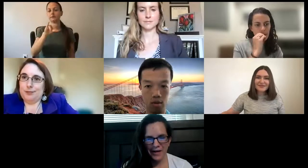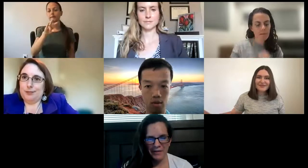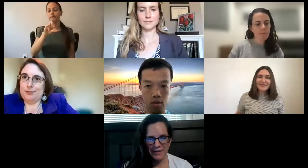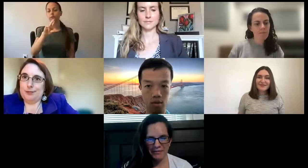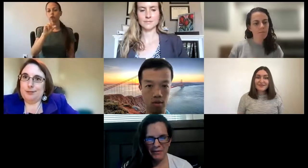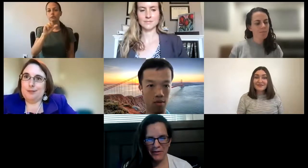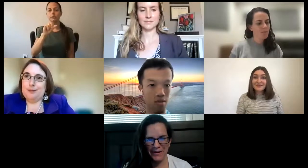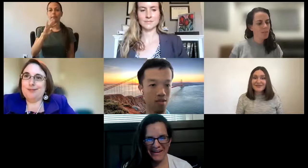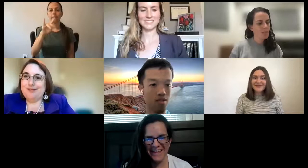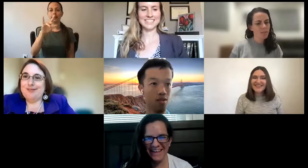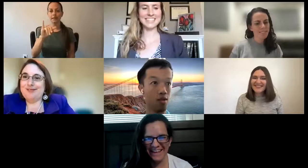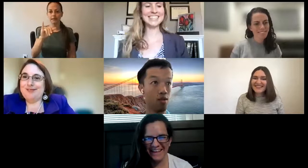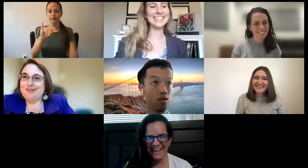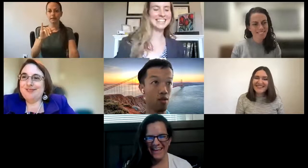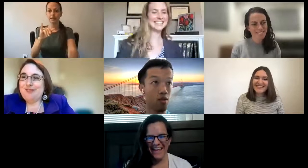Sorry, I got to mess with your recording.